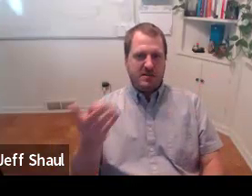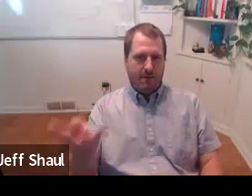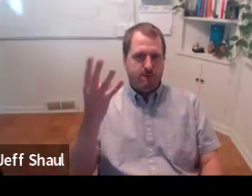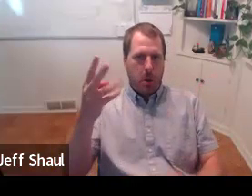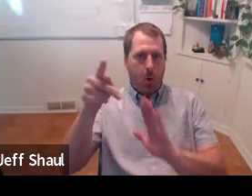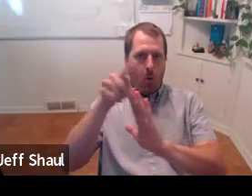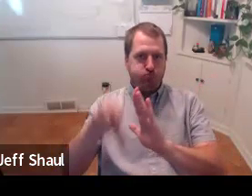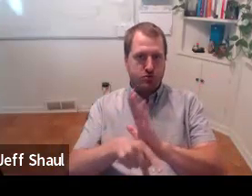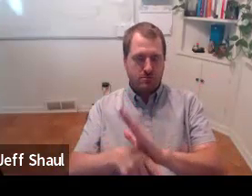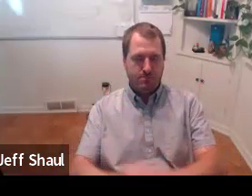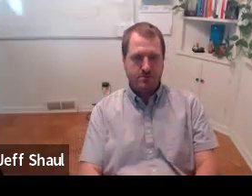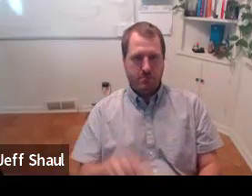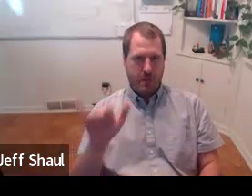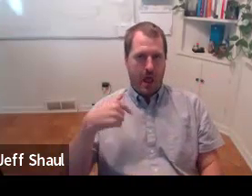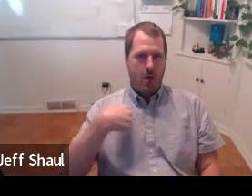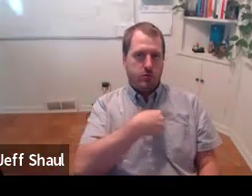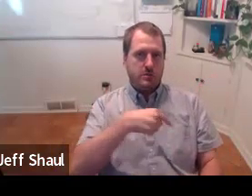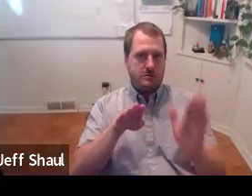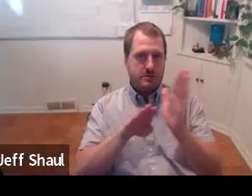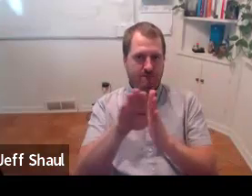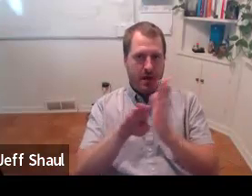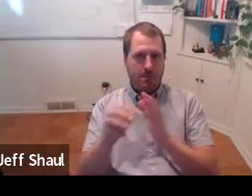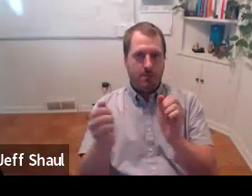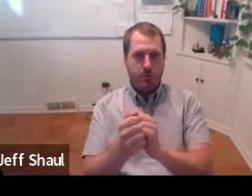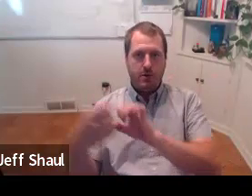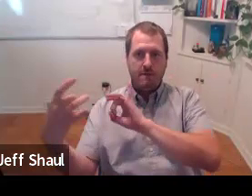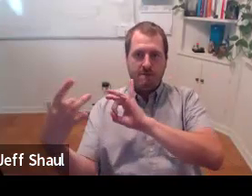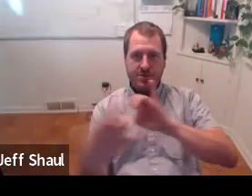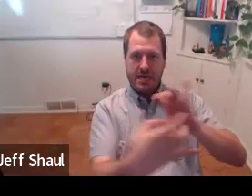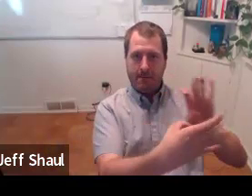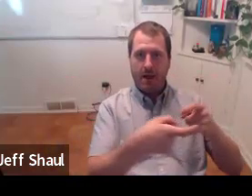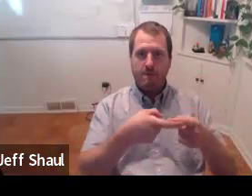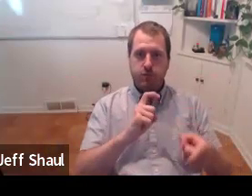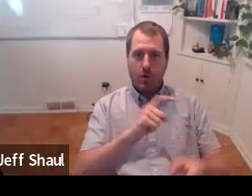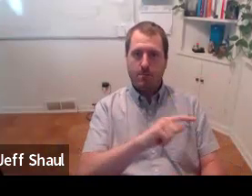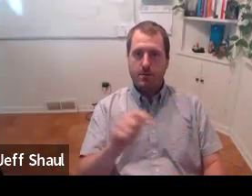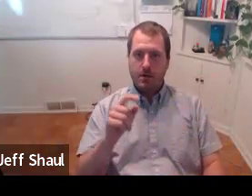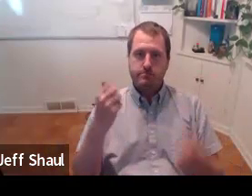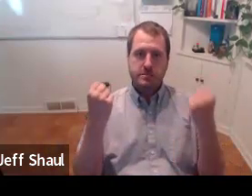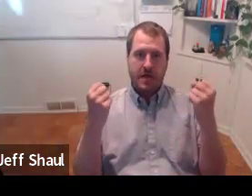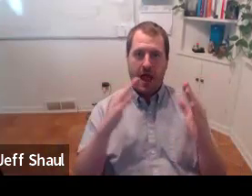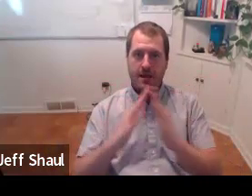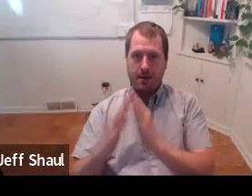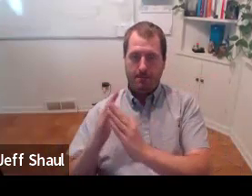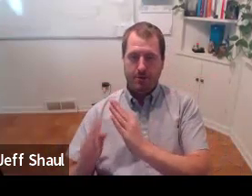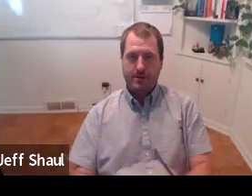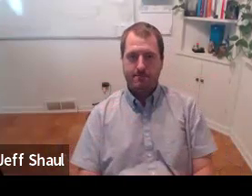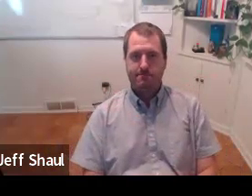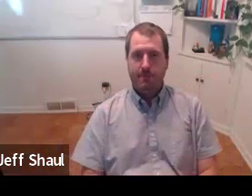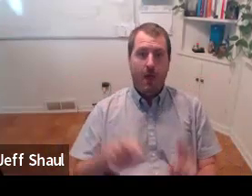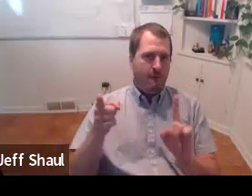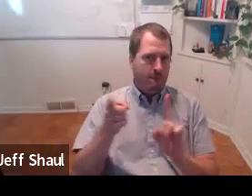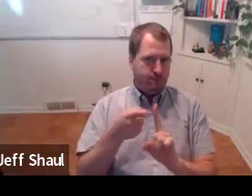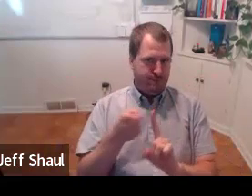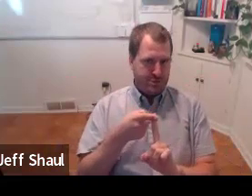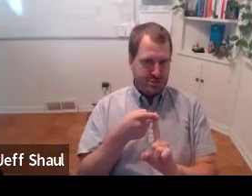So now I will explain the principles. And so that we developed with the feedback in